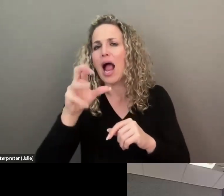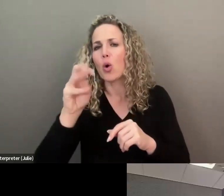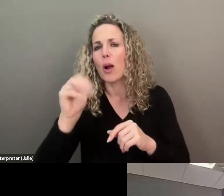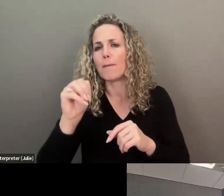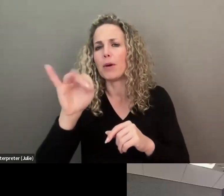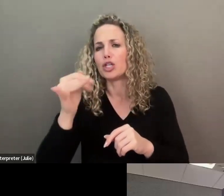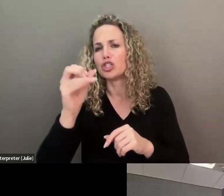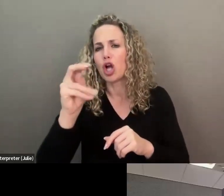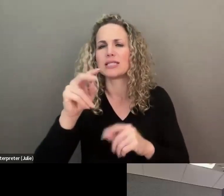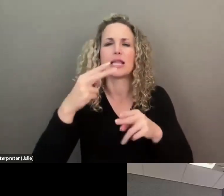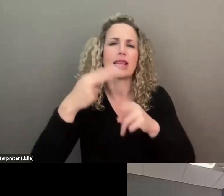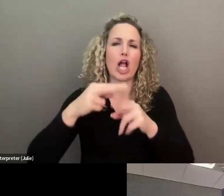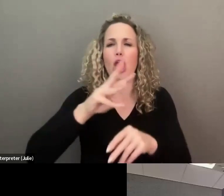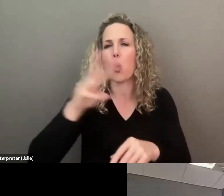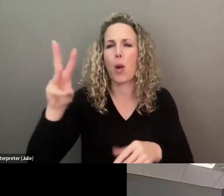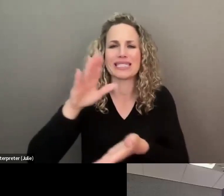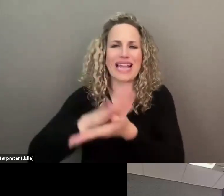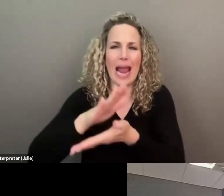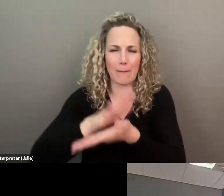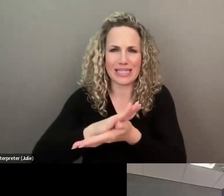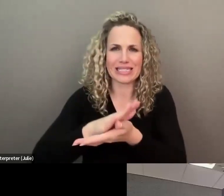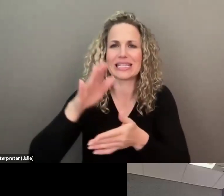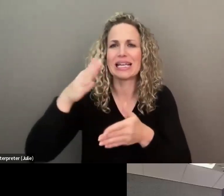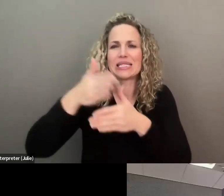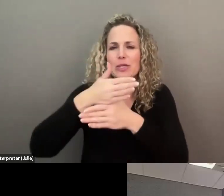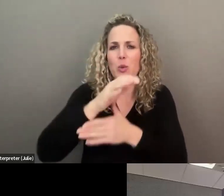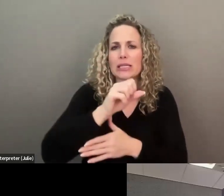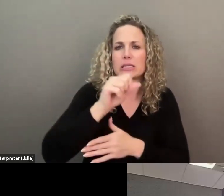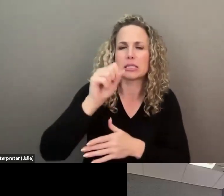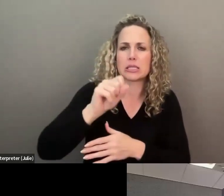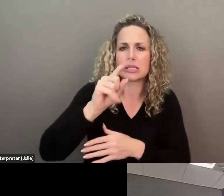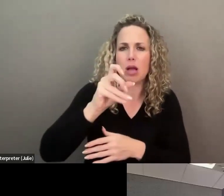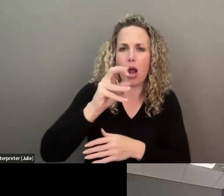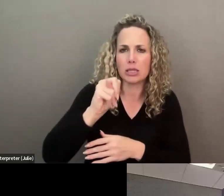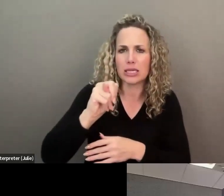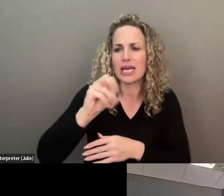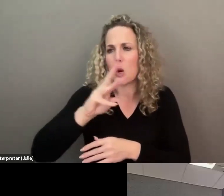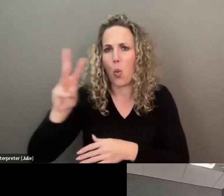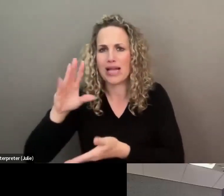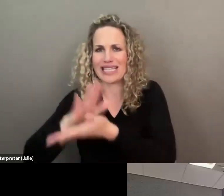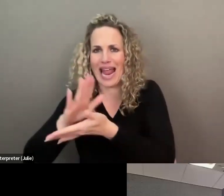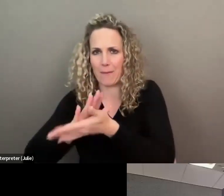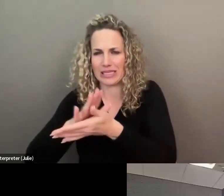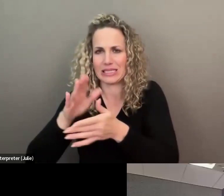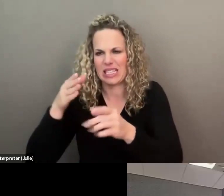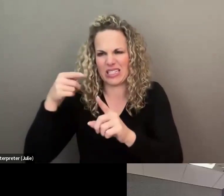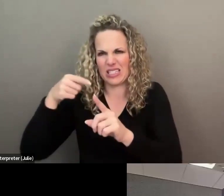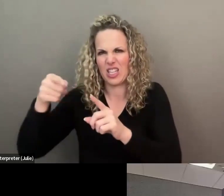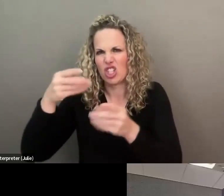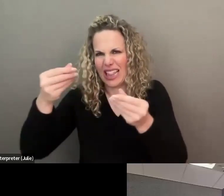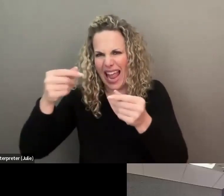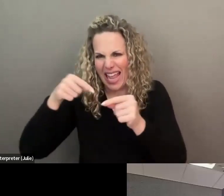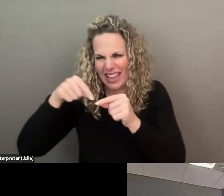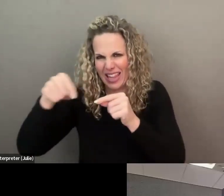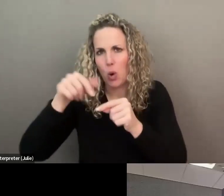I guess they call it West Campus now only. West Campus is, it's like right between Stockton and West Campus. There's a strip of land right there. And we have 10 set